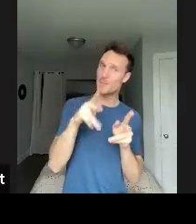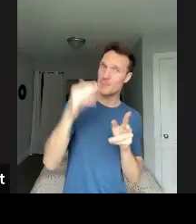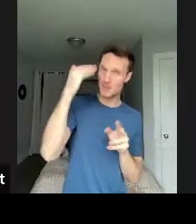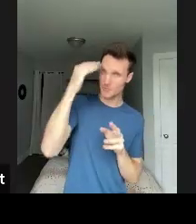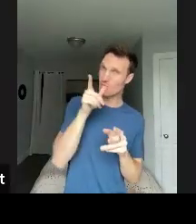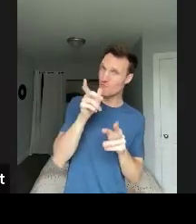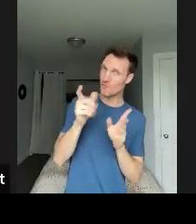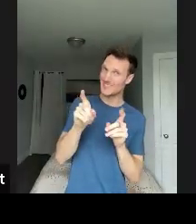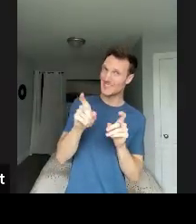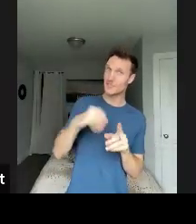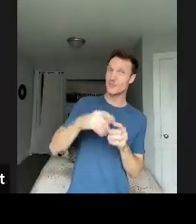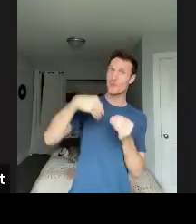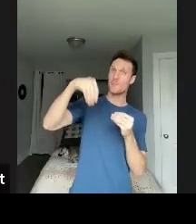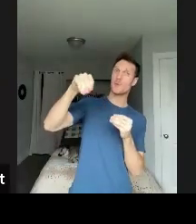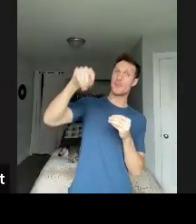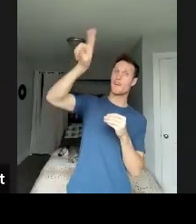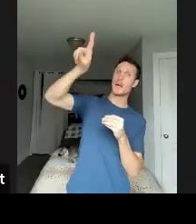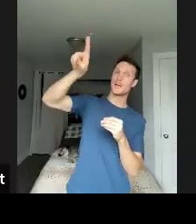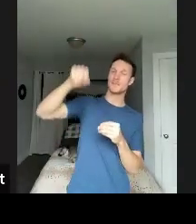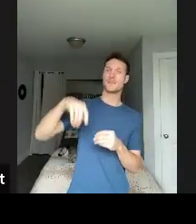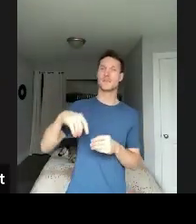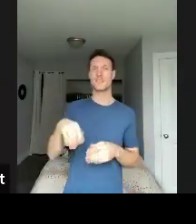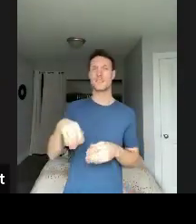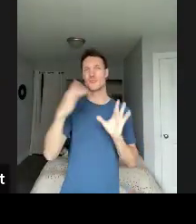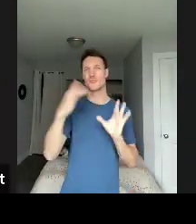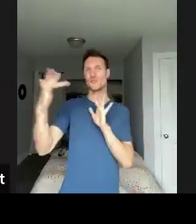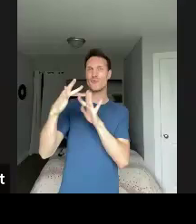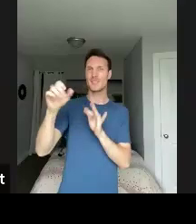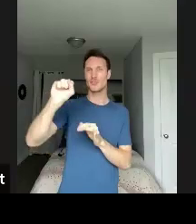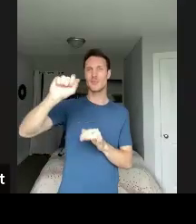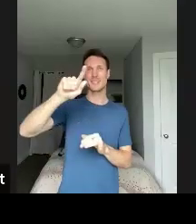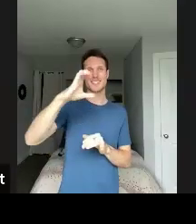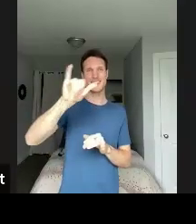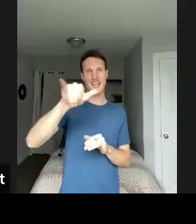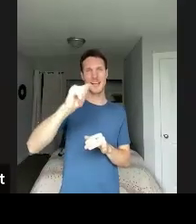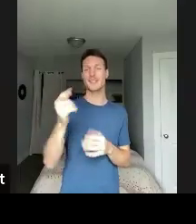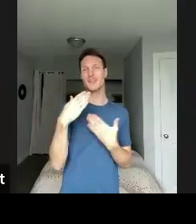that question directly to Cy and he'll ask it on your behalf.